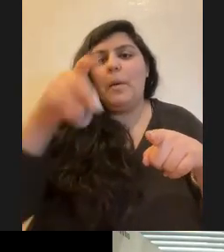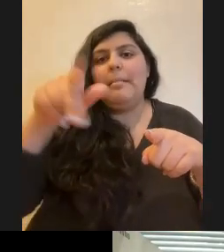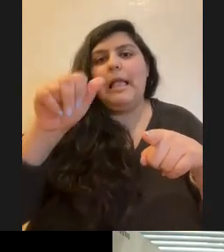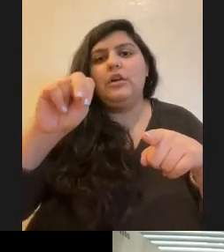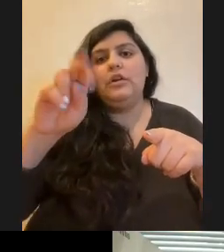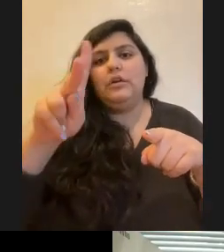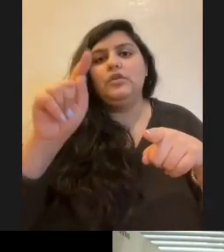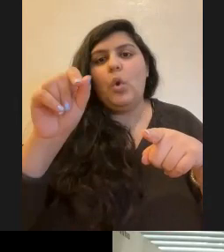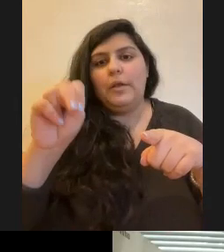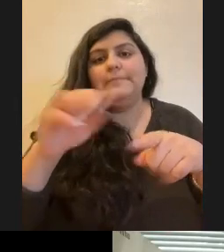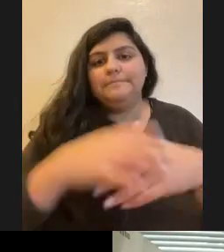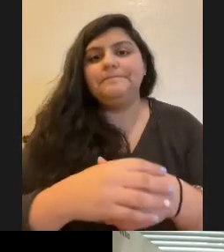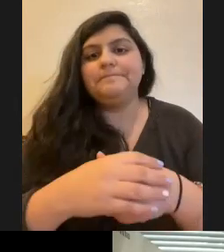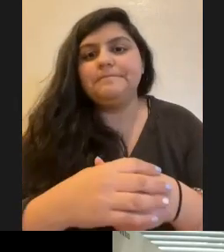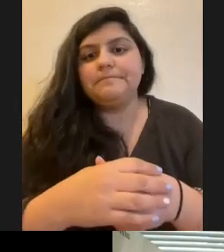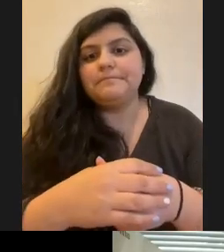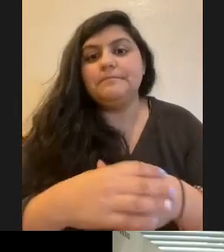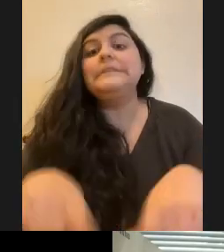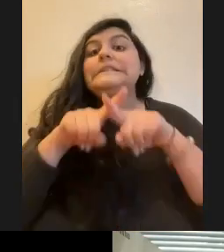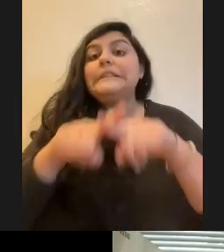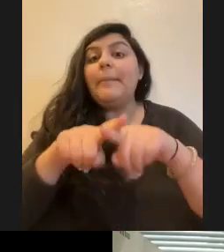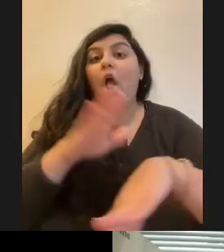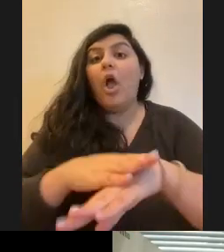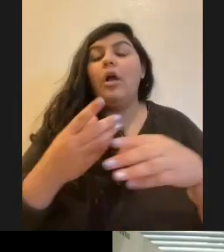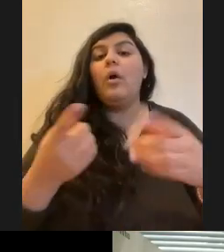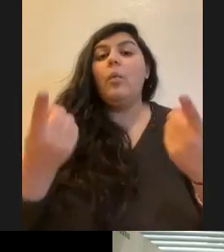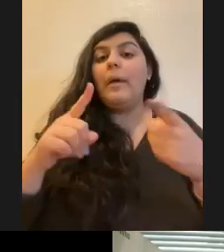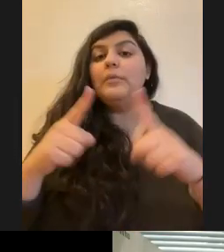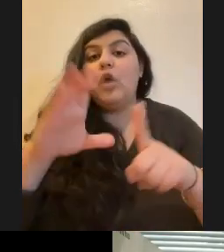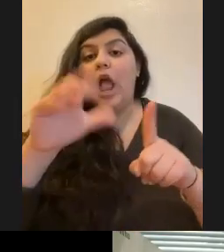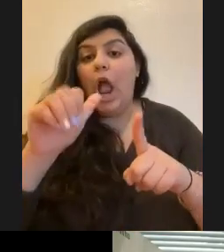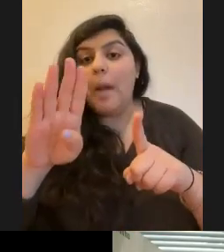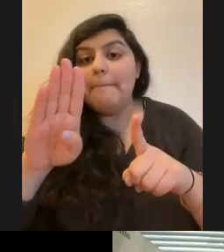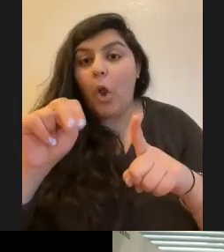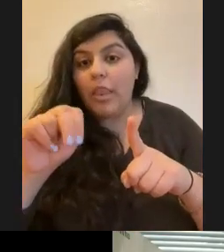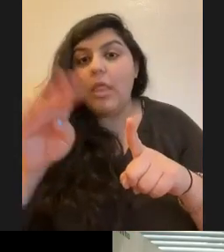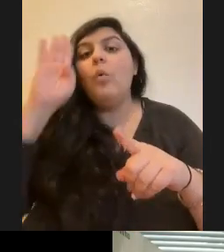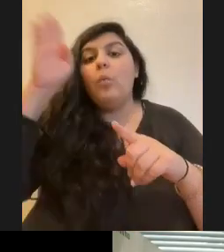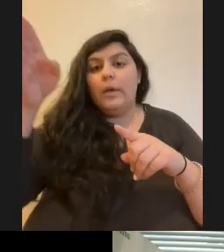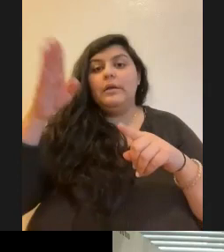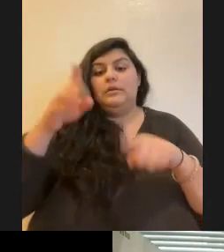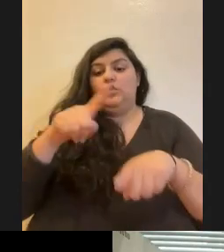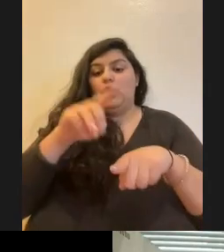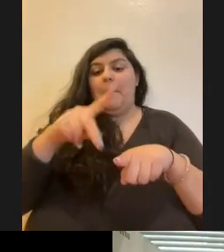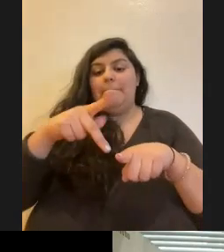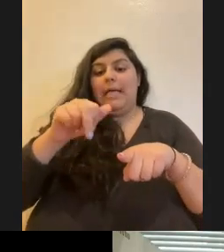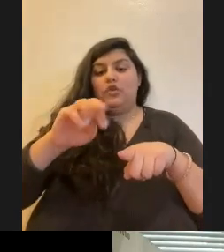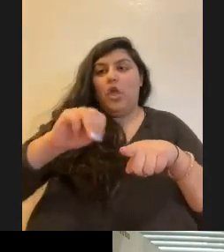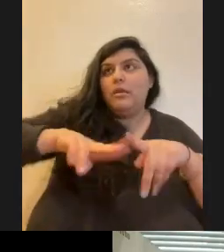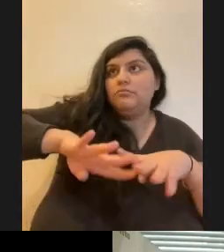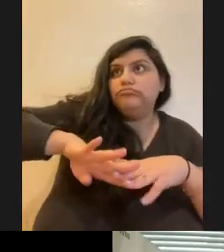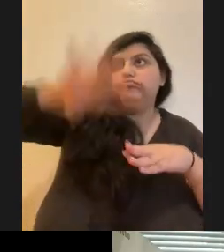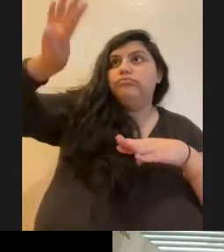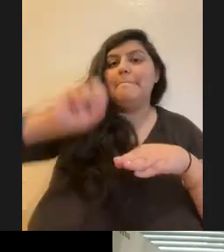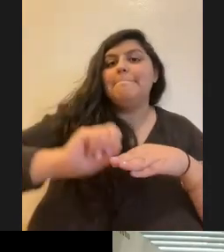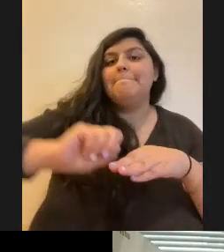depending on what happens to that carbon, if that carbon is released from that zooplankton in some